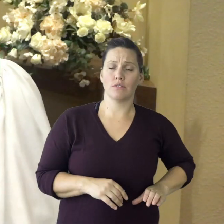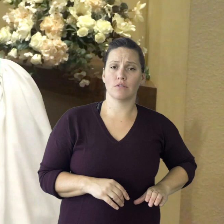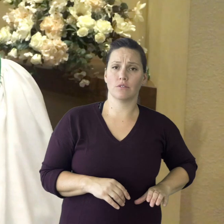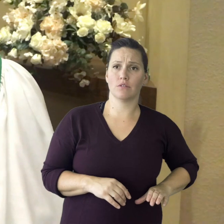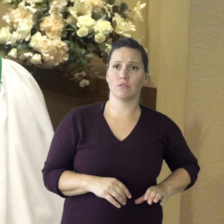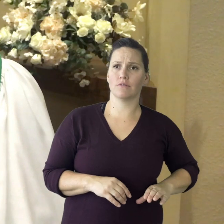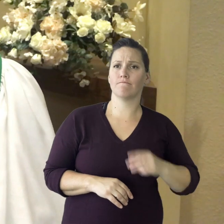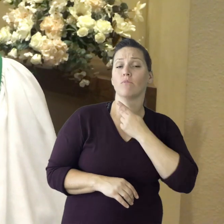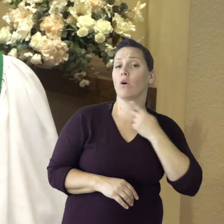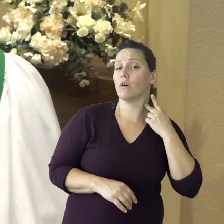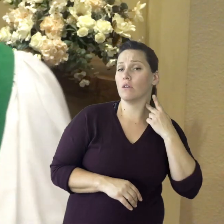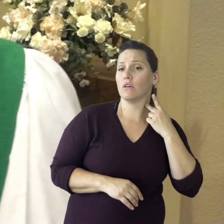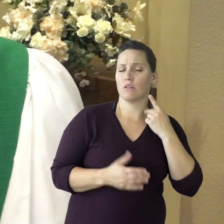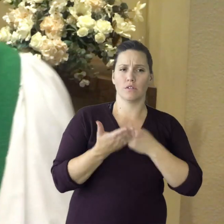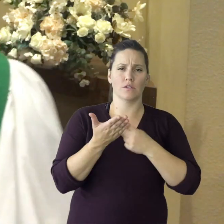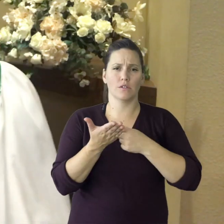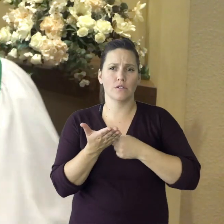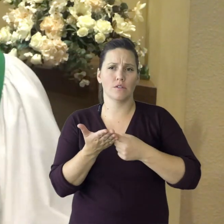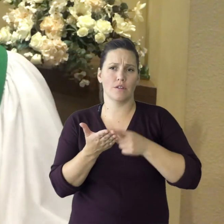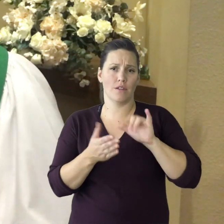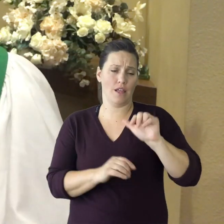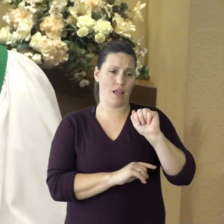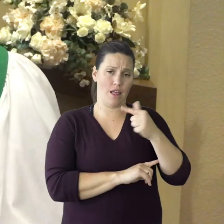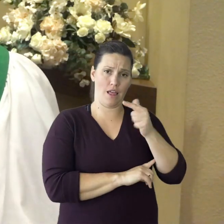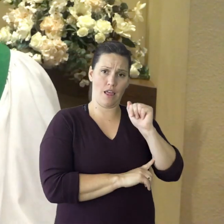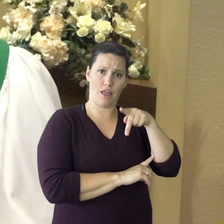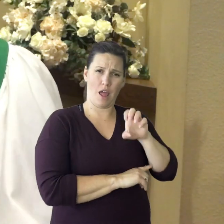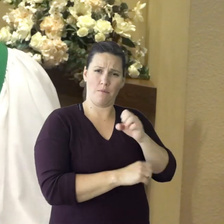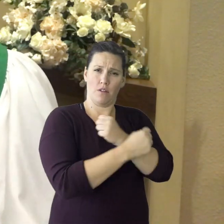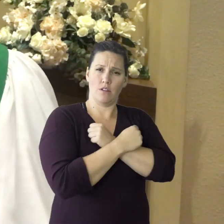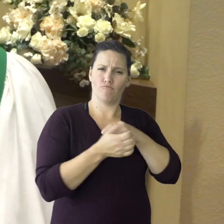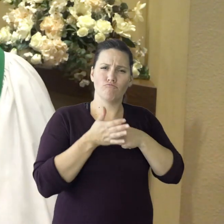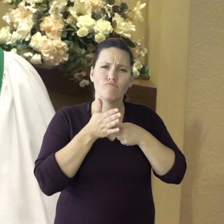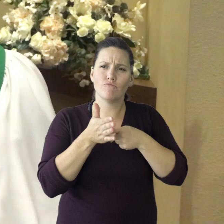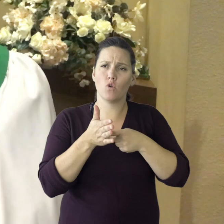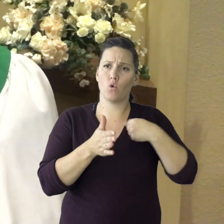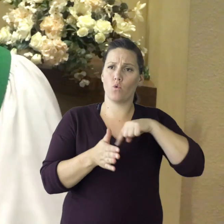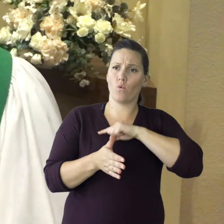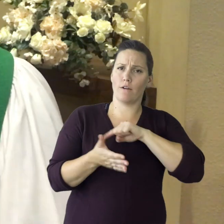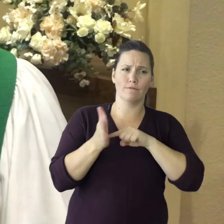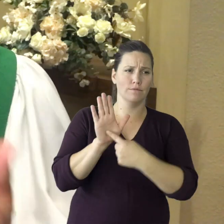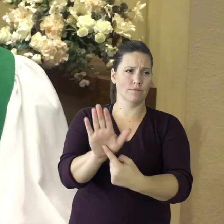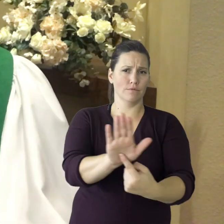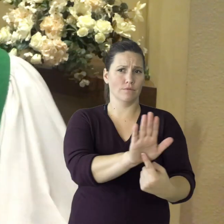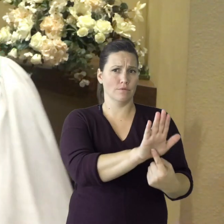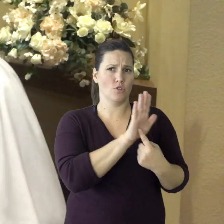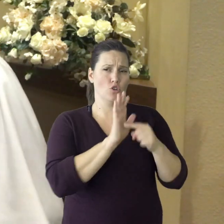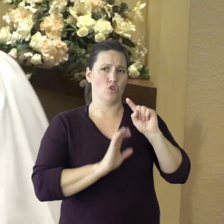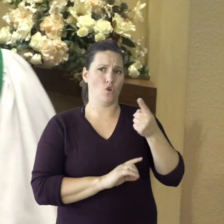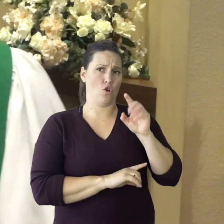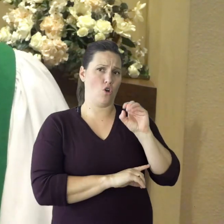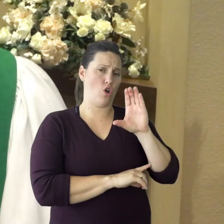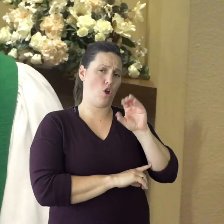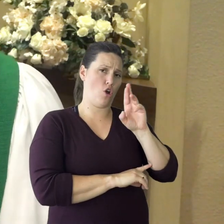Christ. St. Paul talks about this agape love that God shows us and that we show